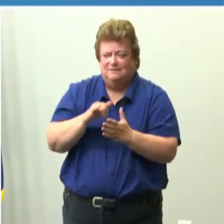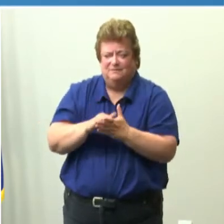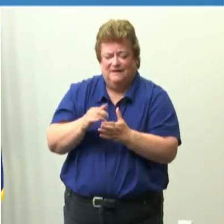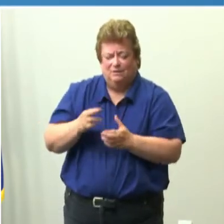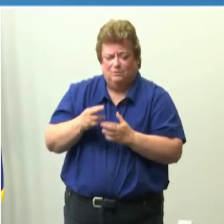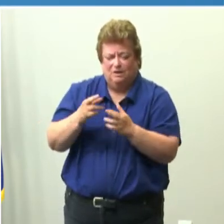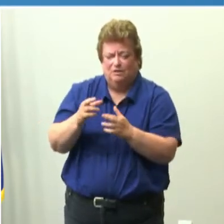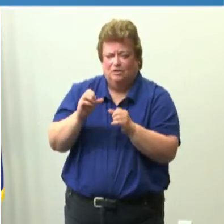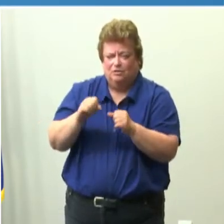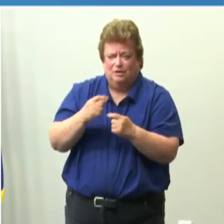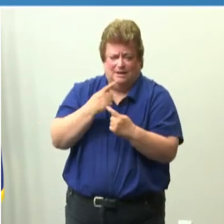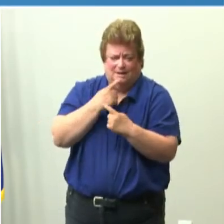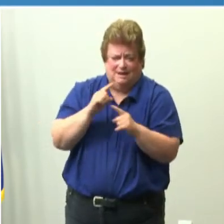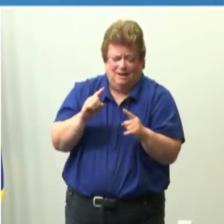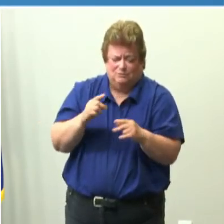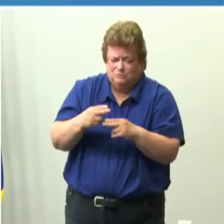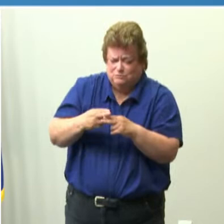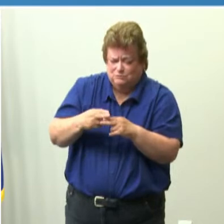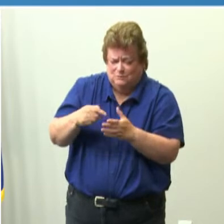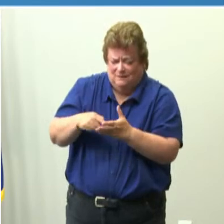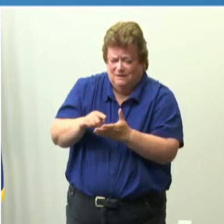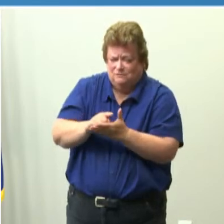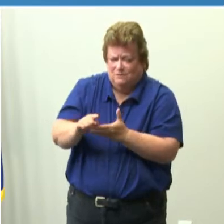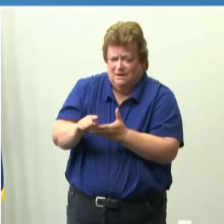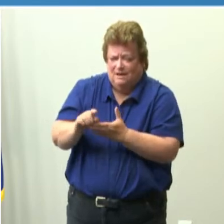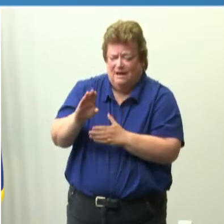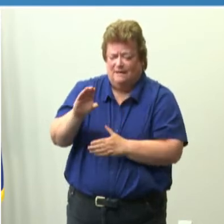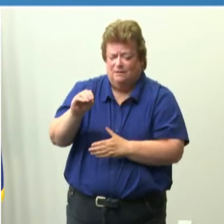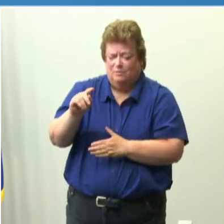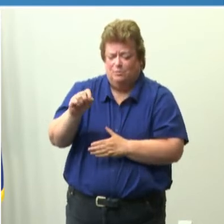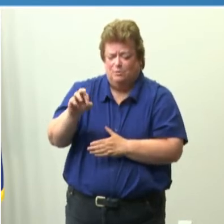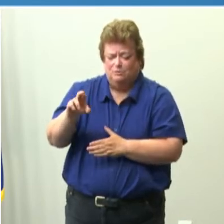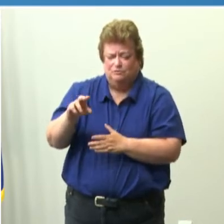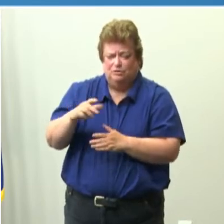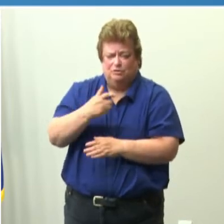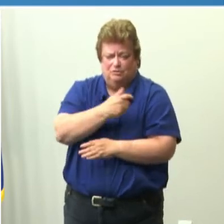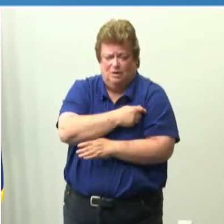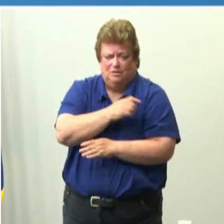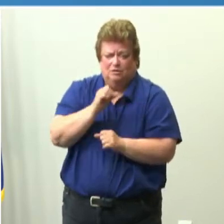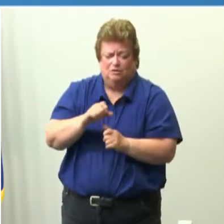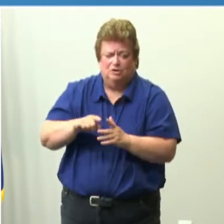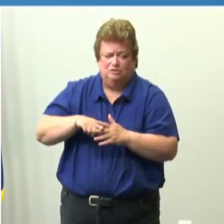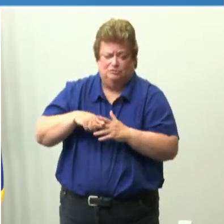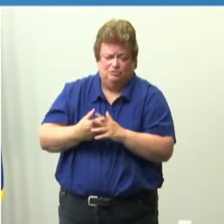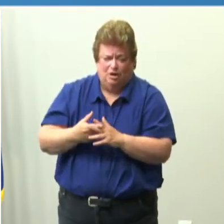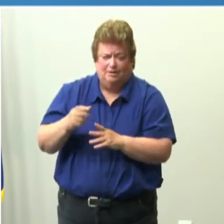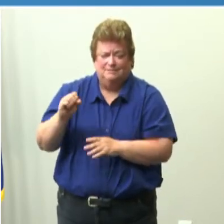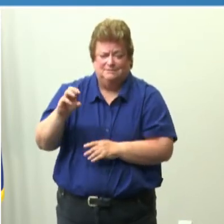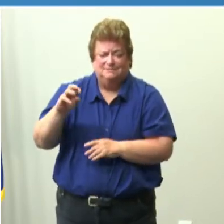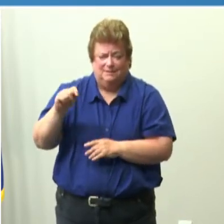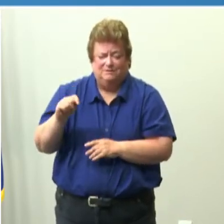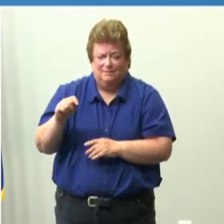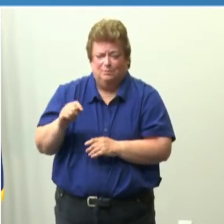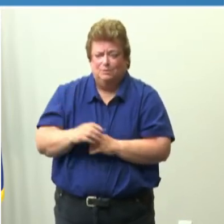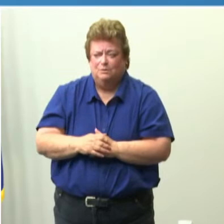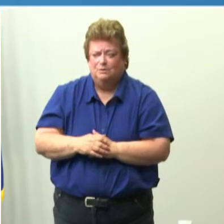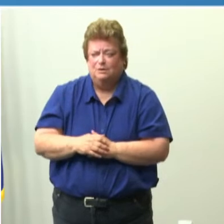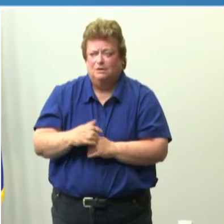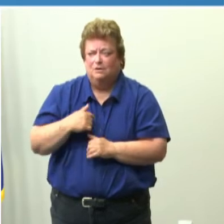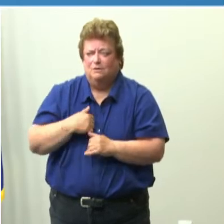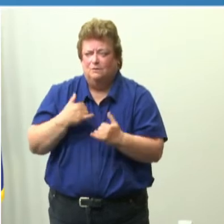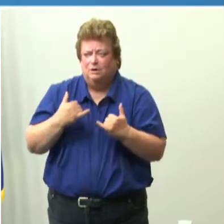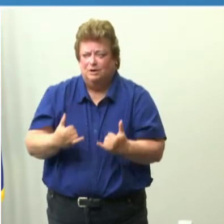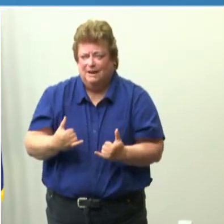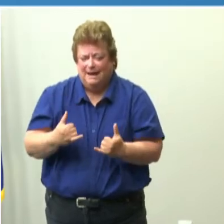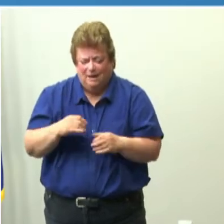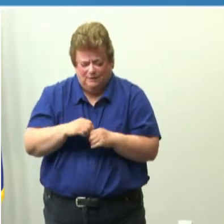be announced as soon as this week, and booster doses would begin in mid to late September. We are in the process of readying